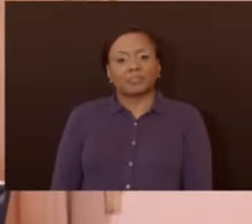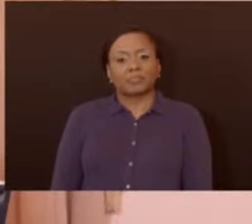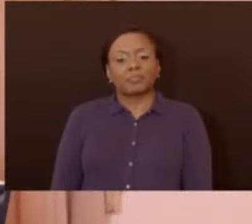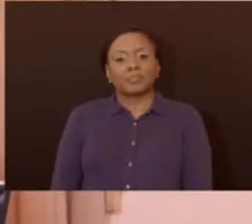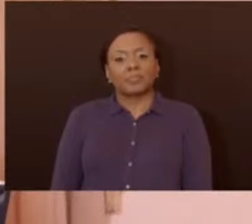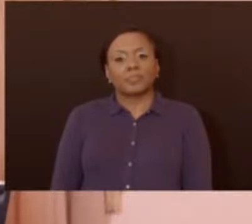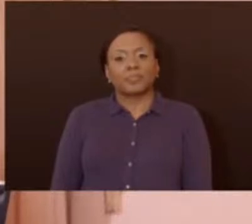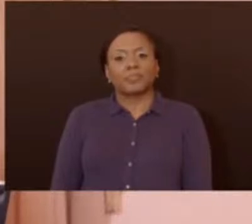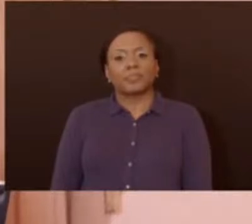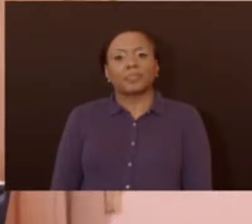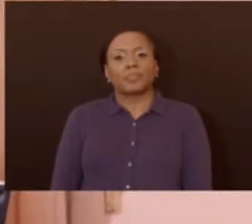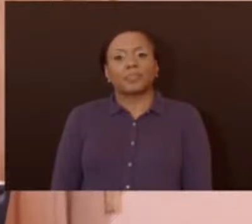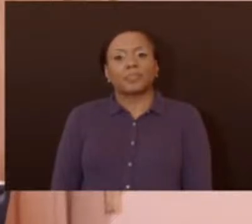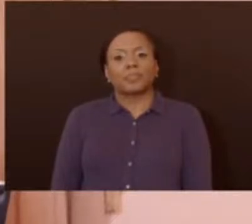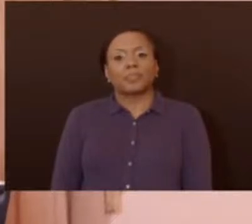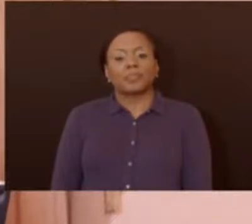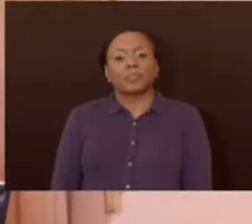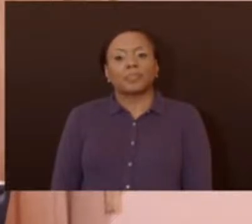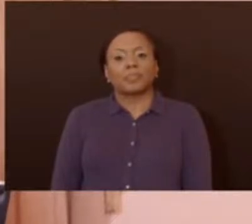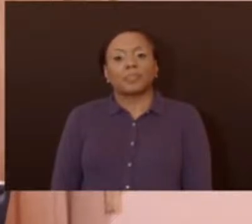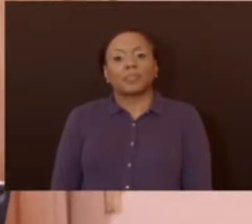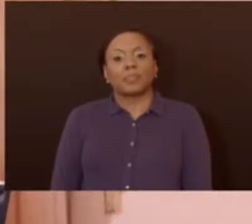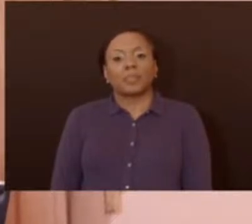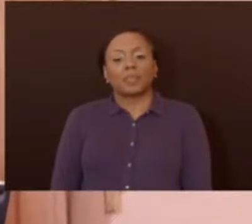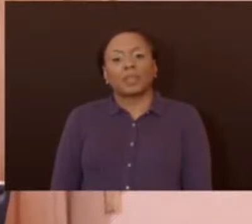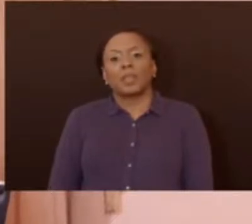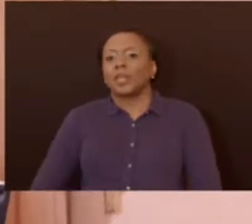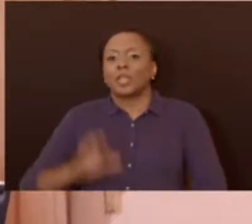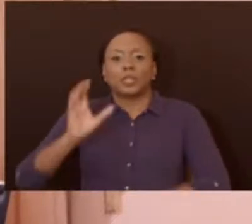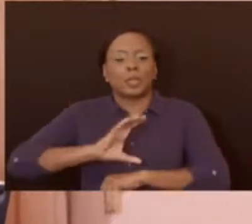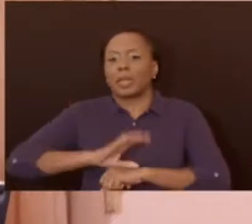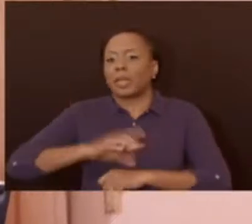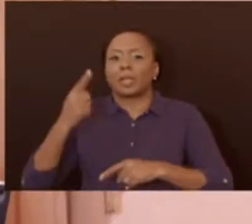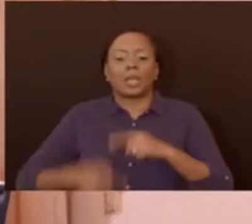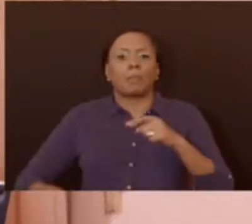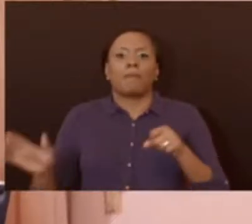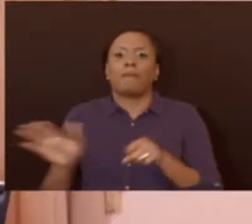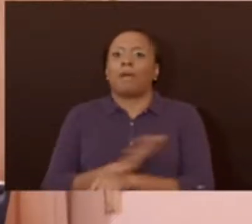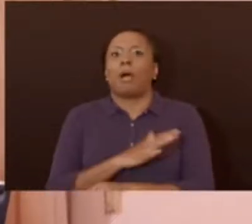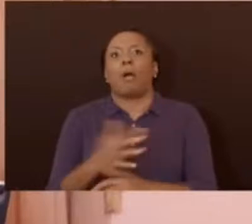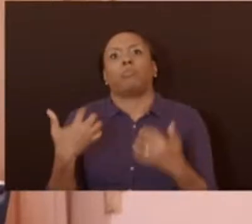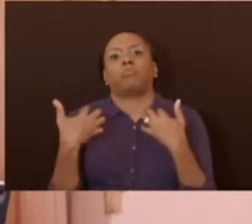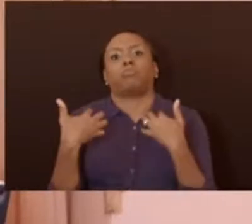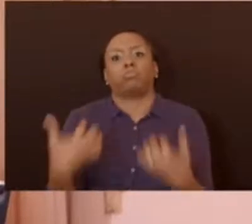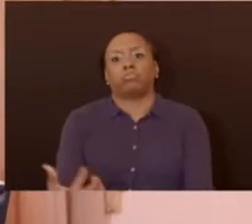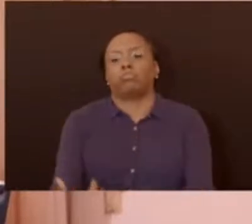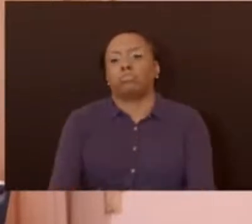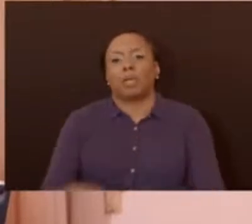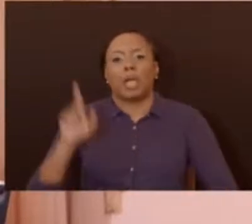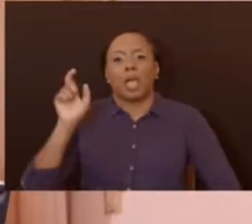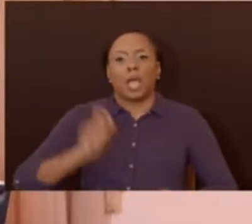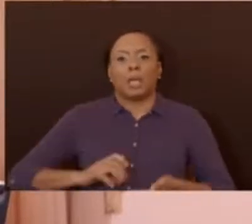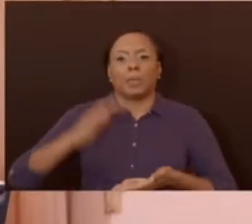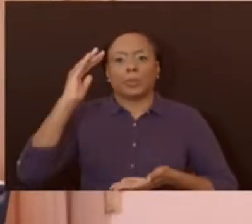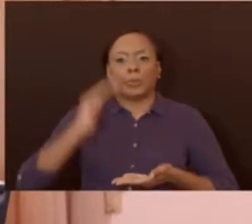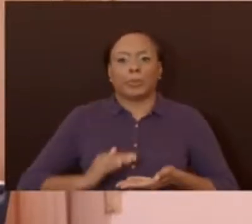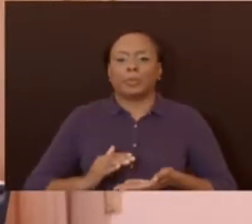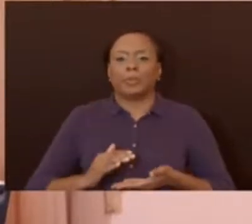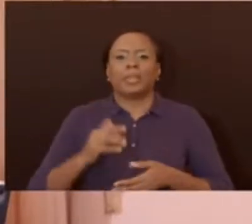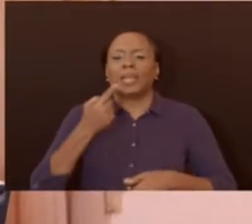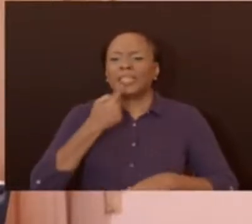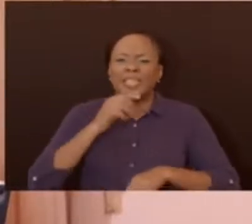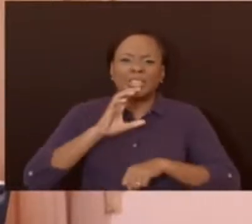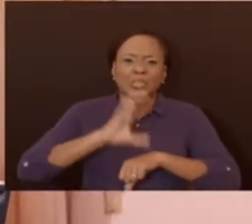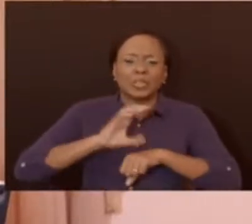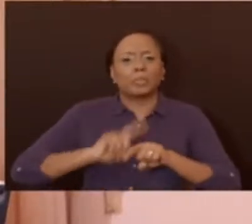number of attendees at various church events. Of course, by churches, we're including all religious